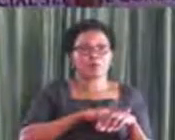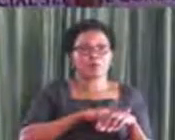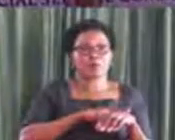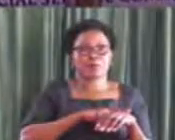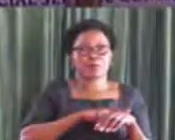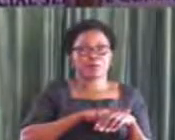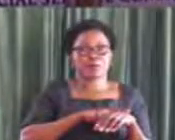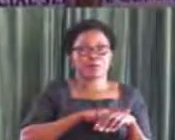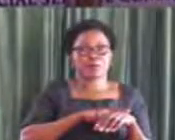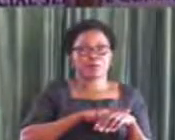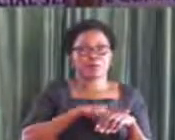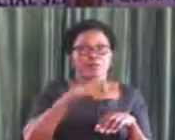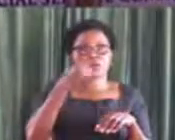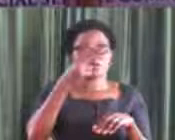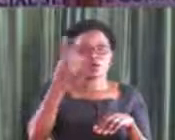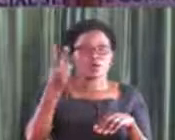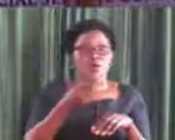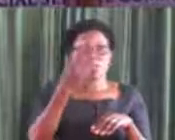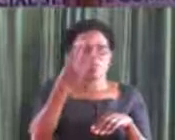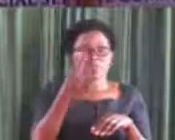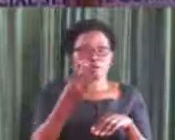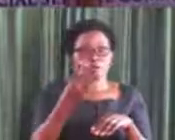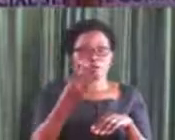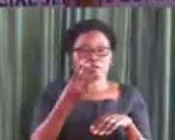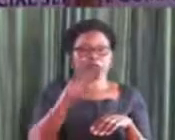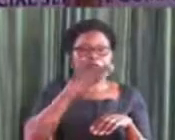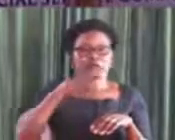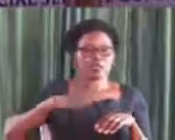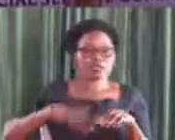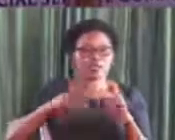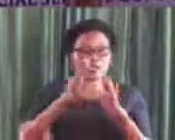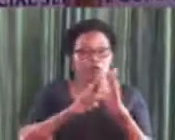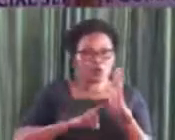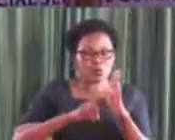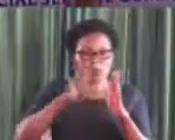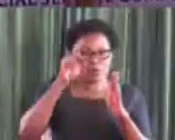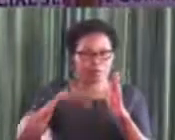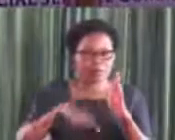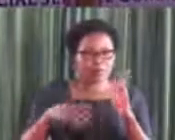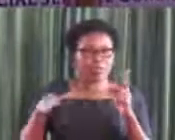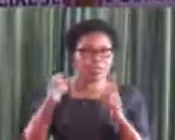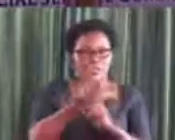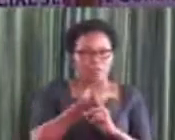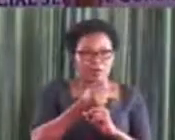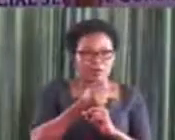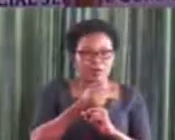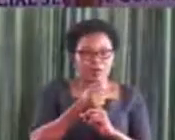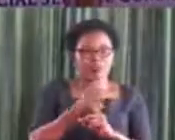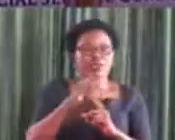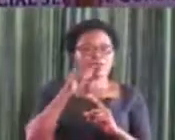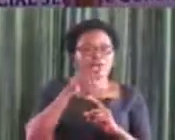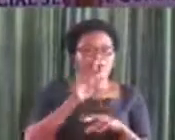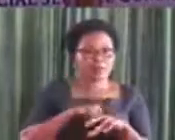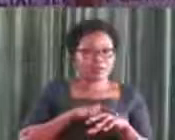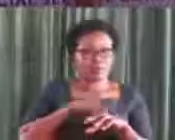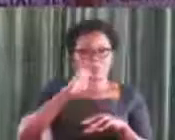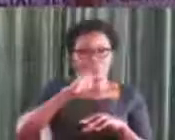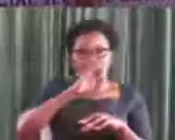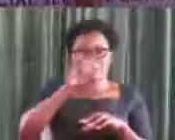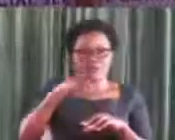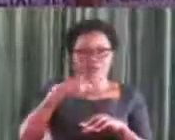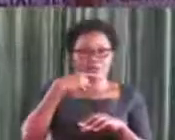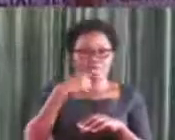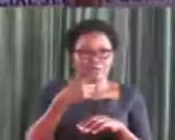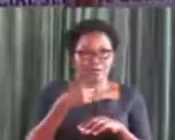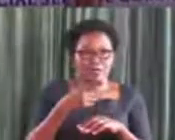the 2/3 gender rule had to be achieved. The Chief Justice then stating that